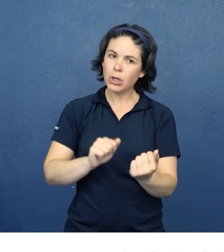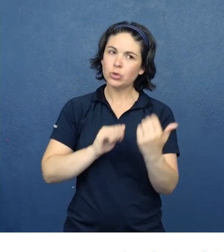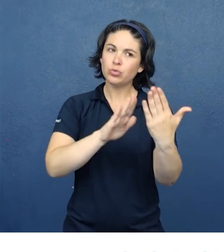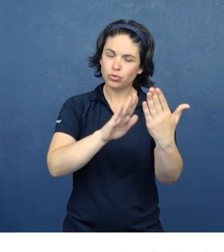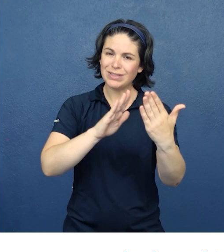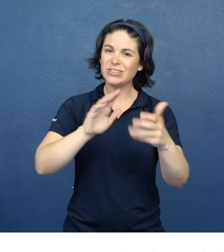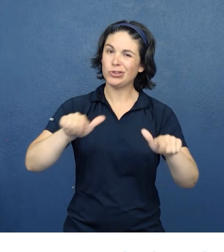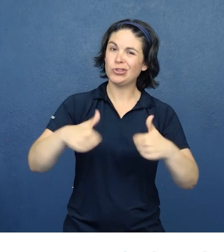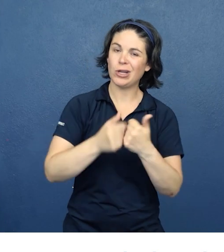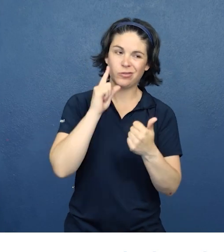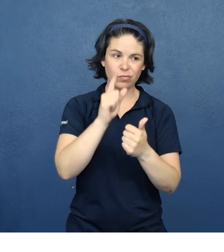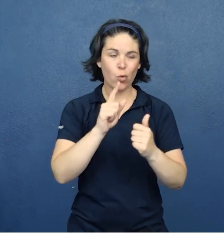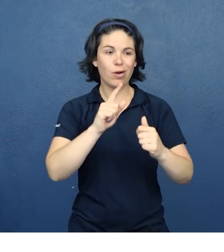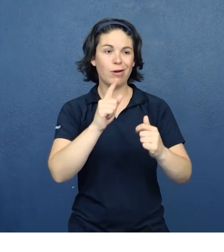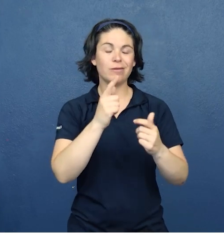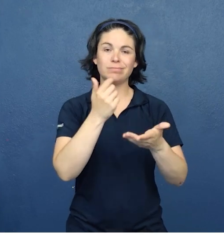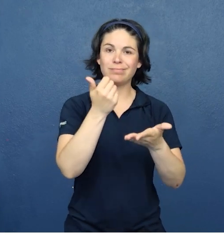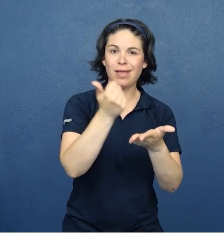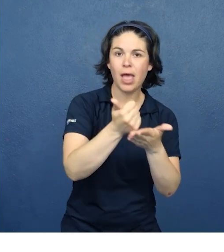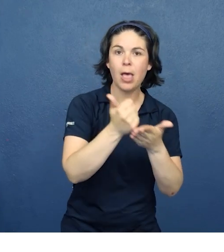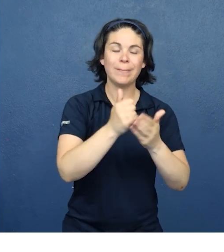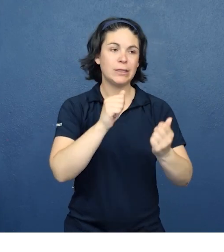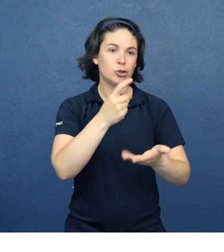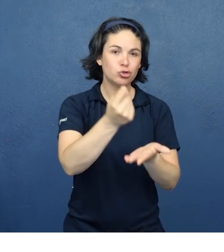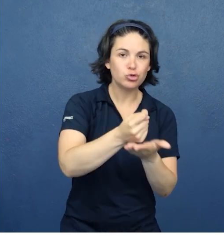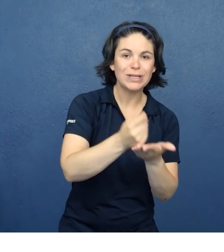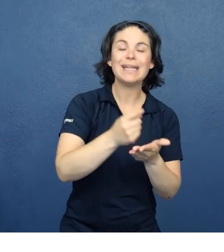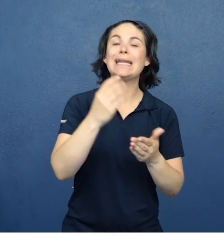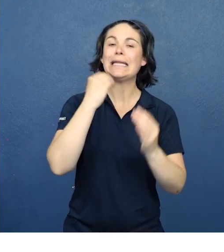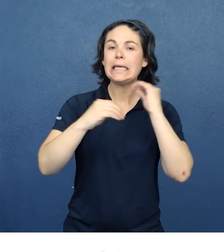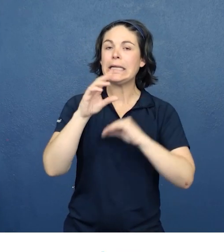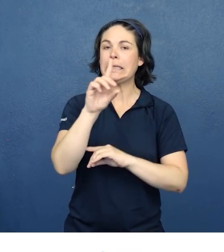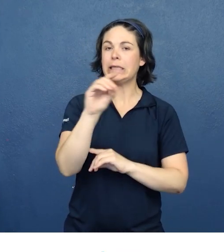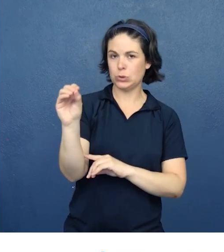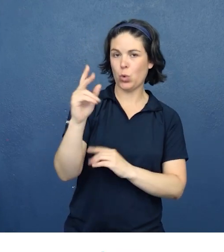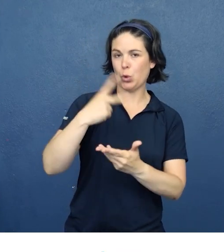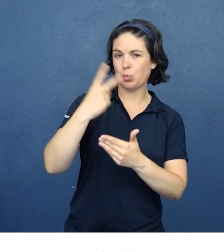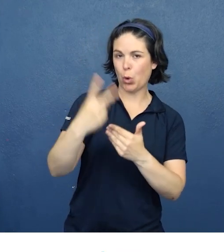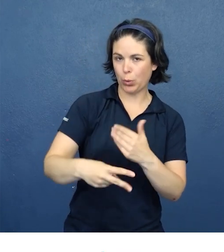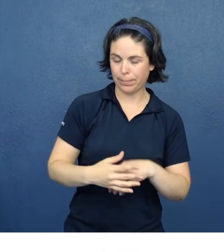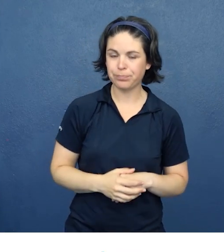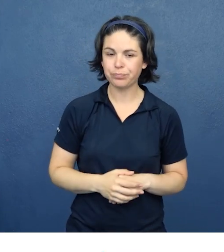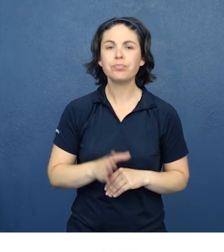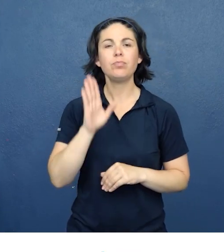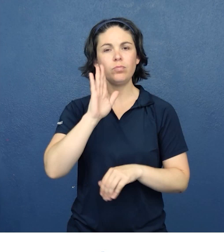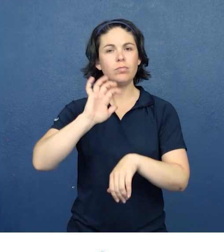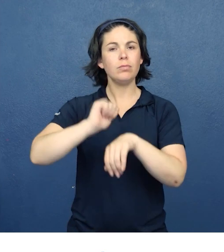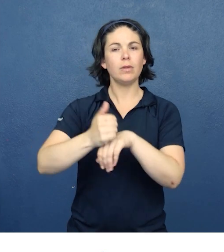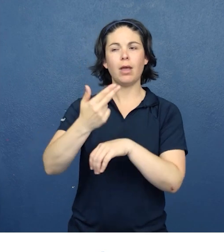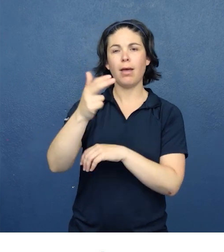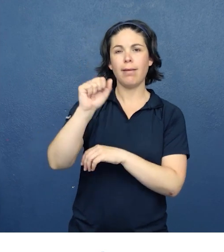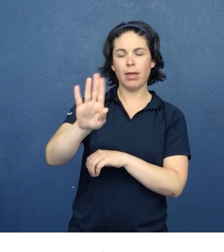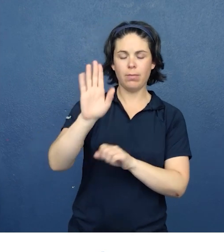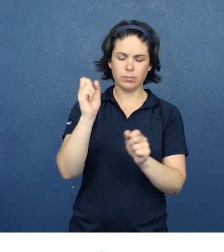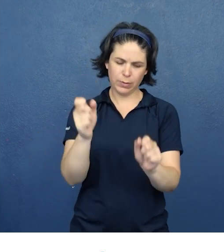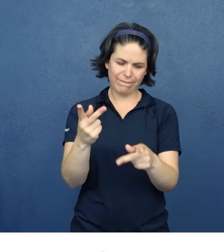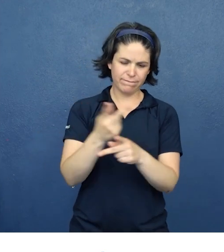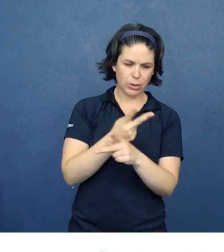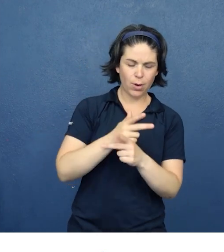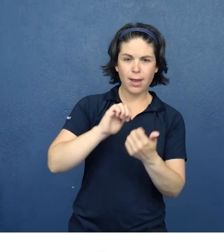treating an eating disorder, the project will create an eating disorder hub where we can examine how to best